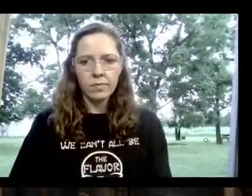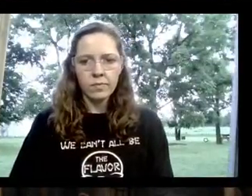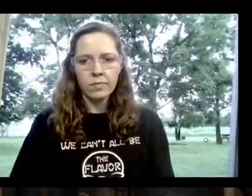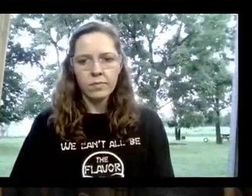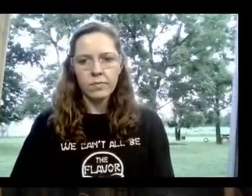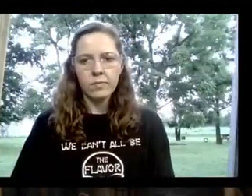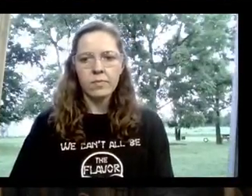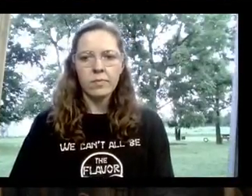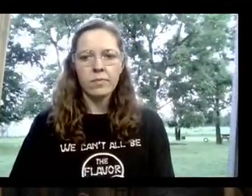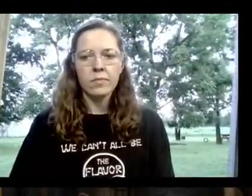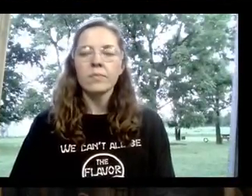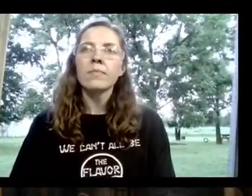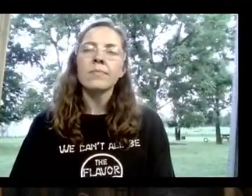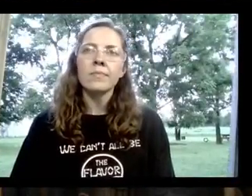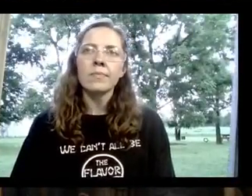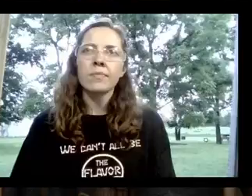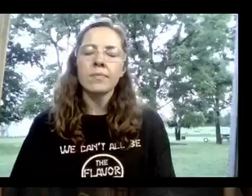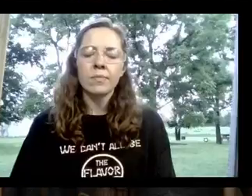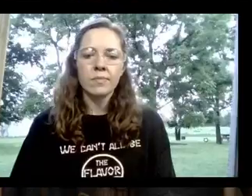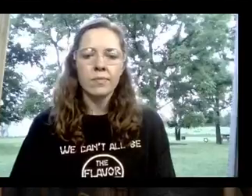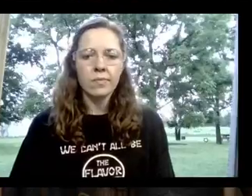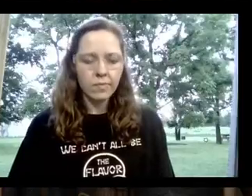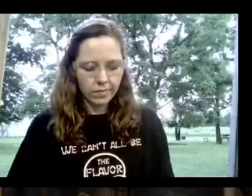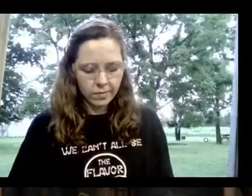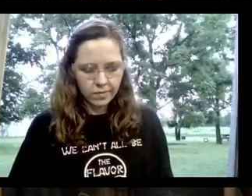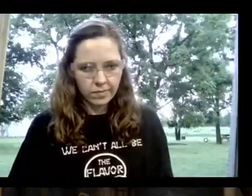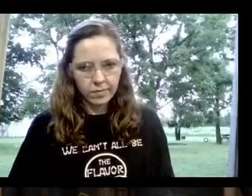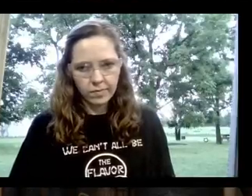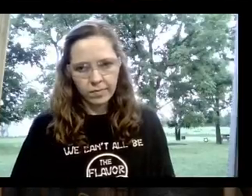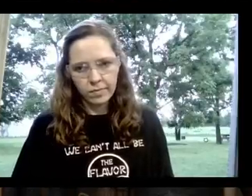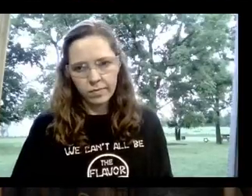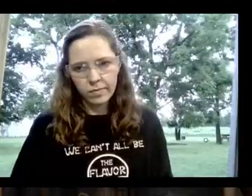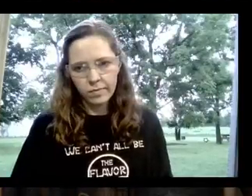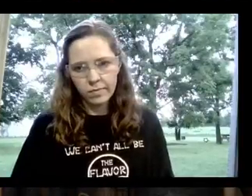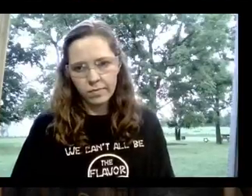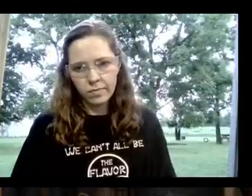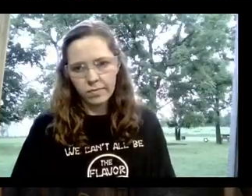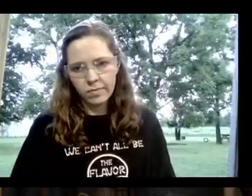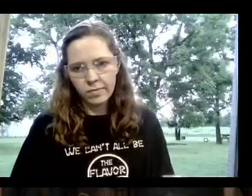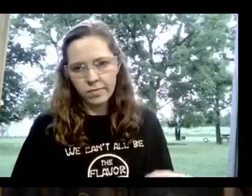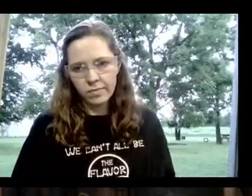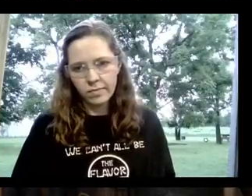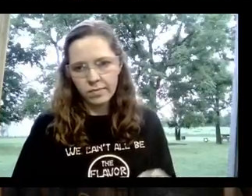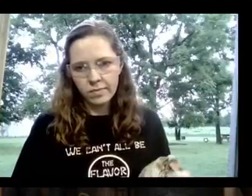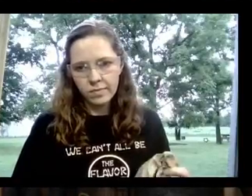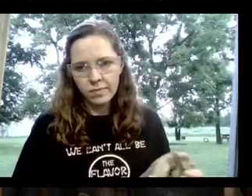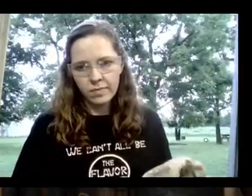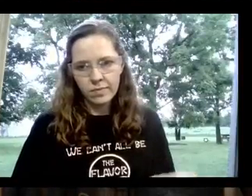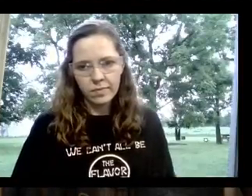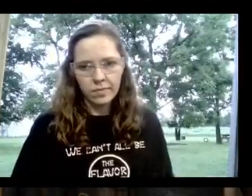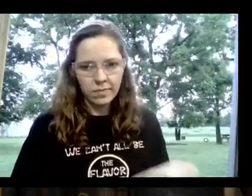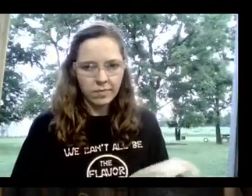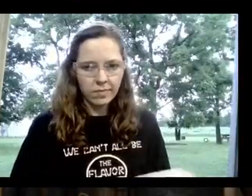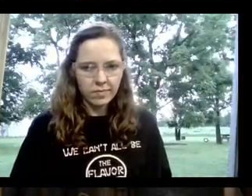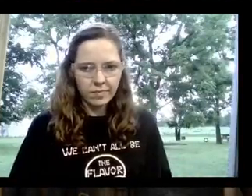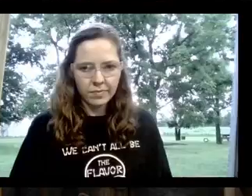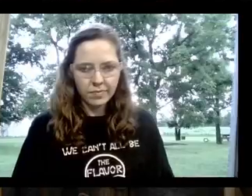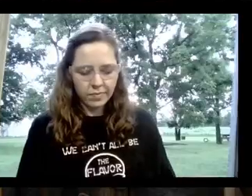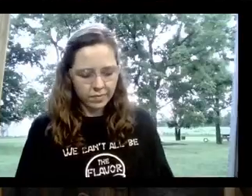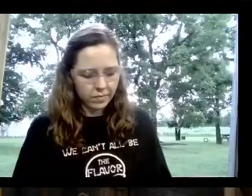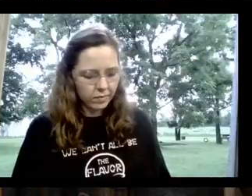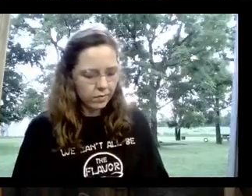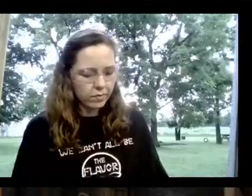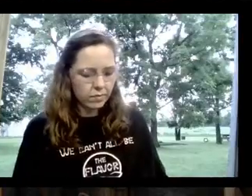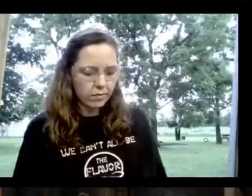And the reason why is just like how we have modern grades of steel, right? We have modern grades of